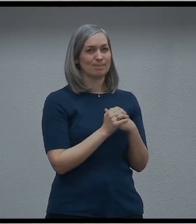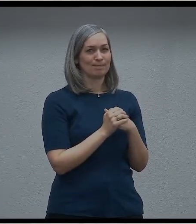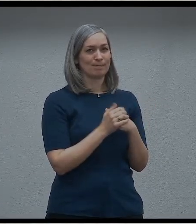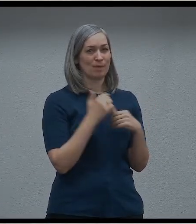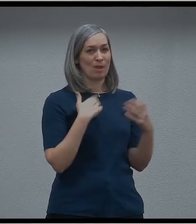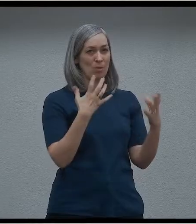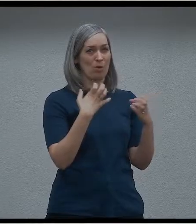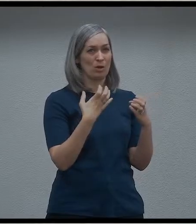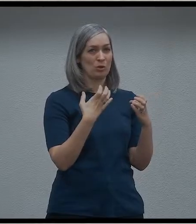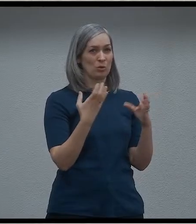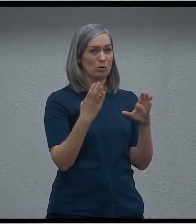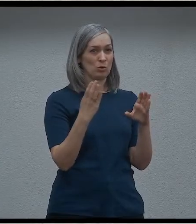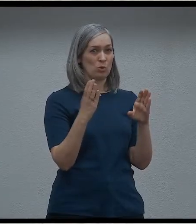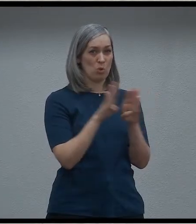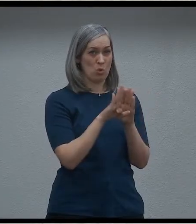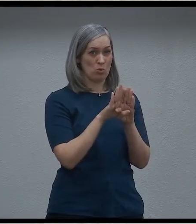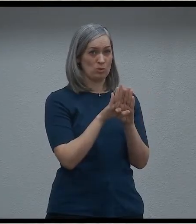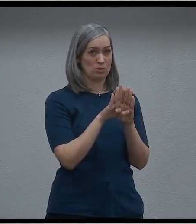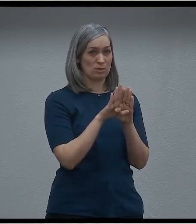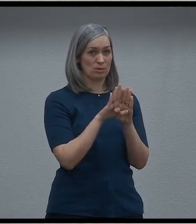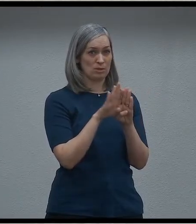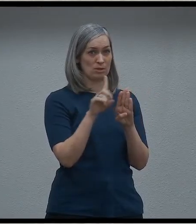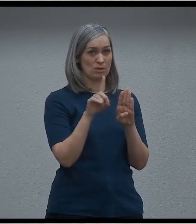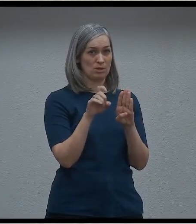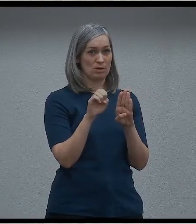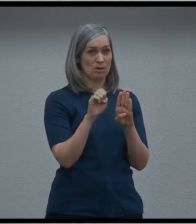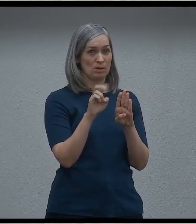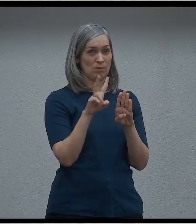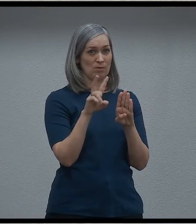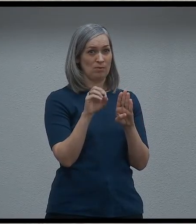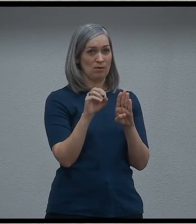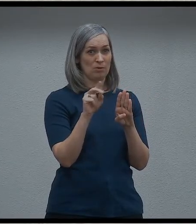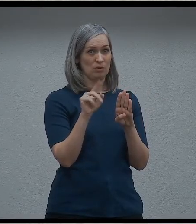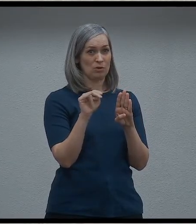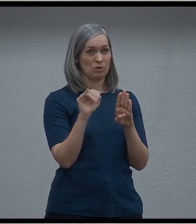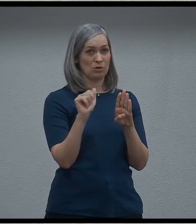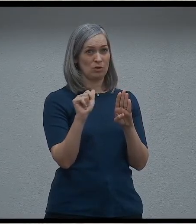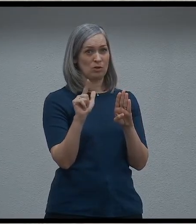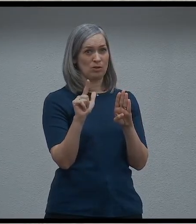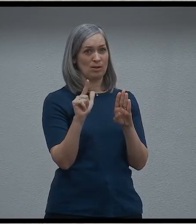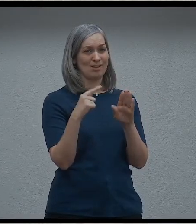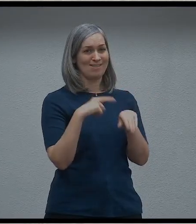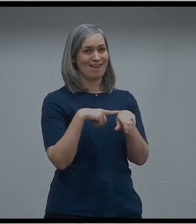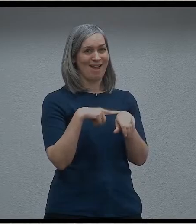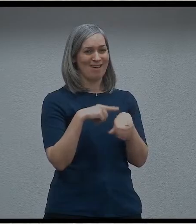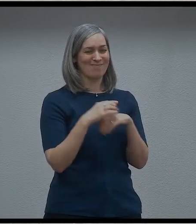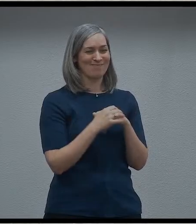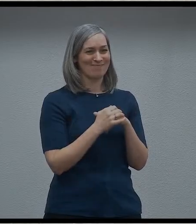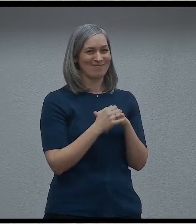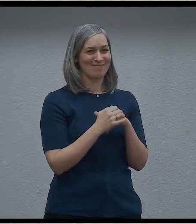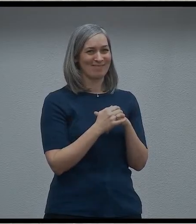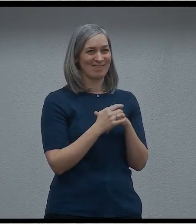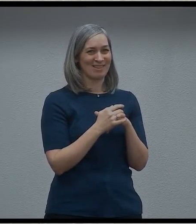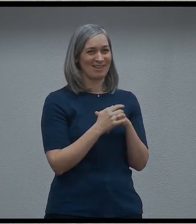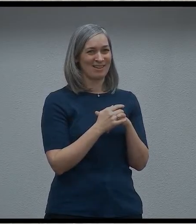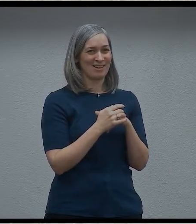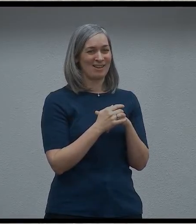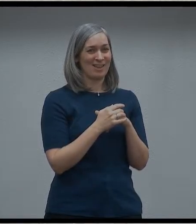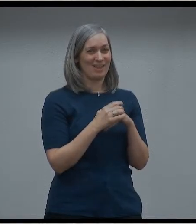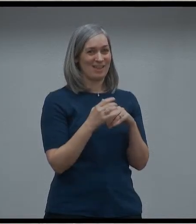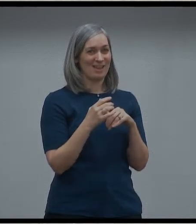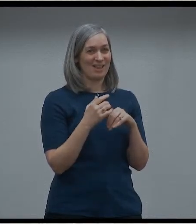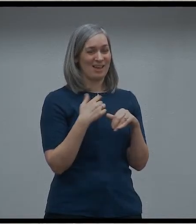Now I want to close this devotional time. I went way faster than I thought I was going to. I want to close this devotional